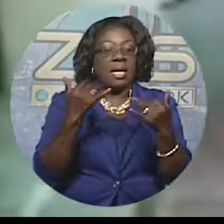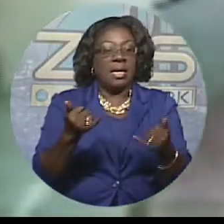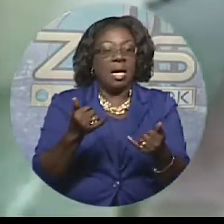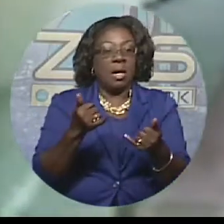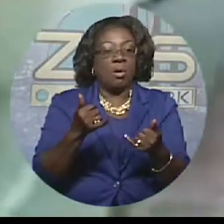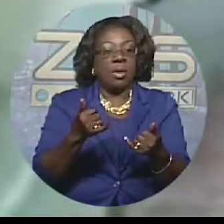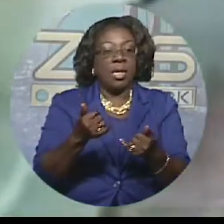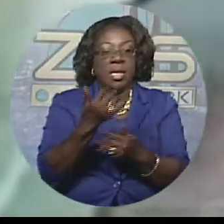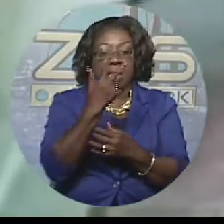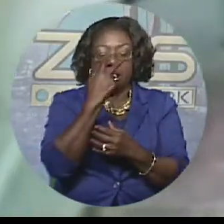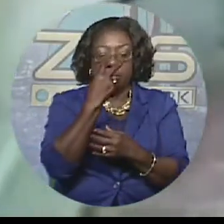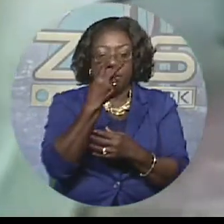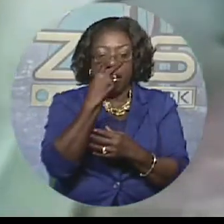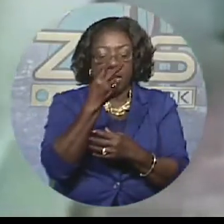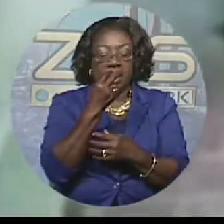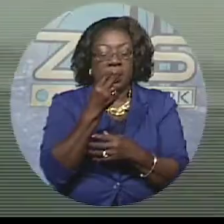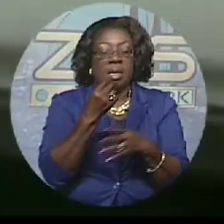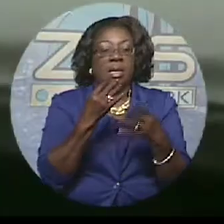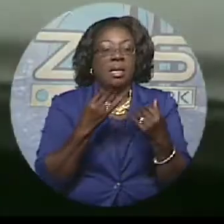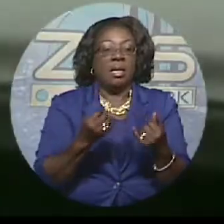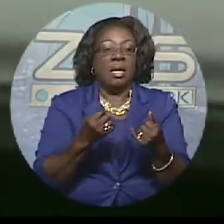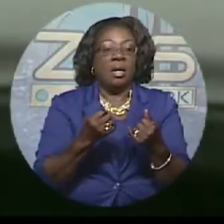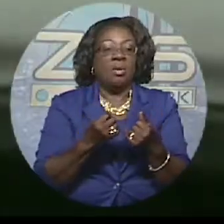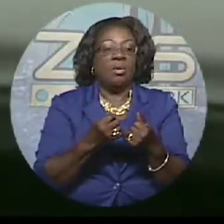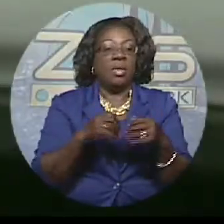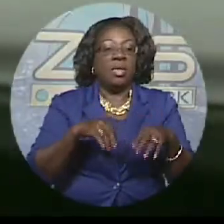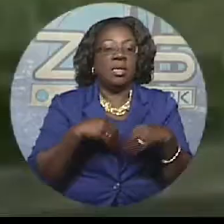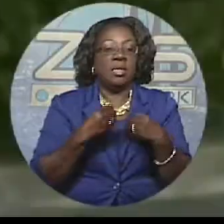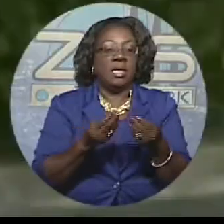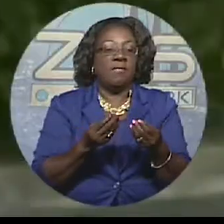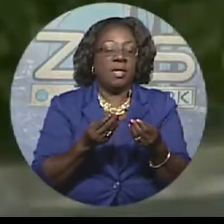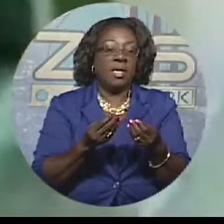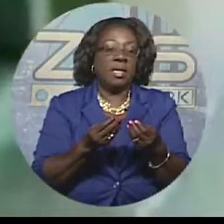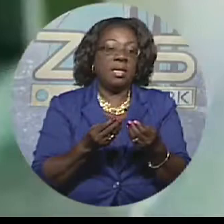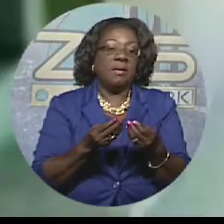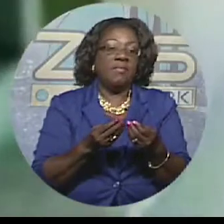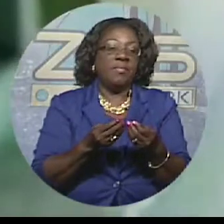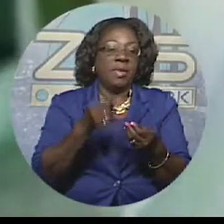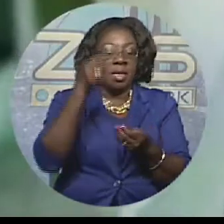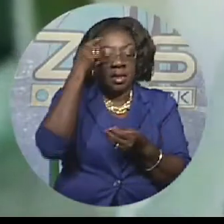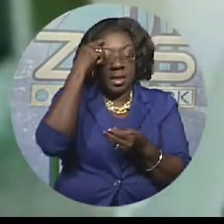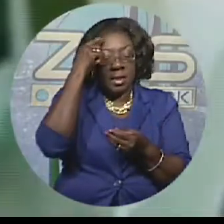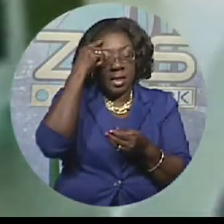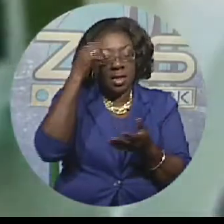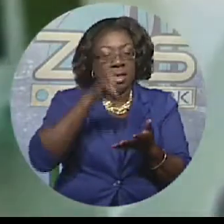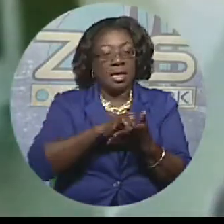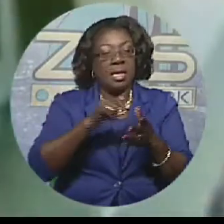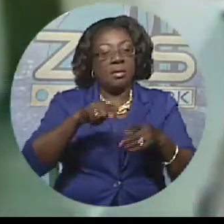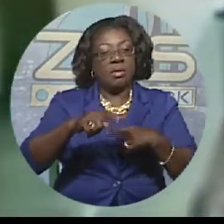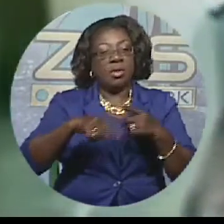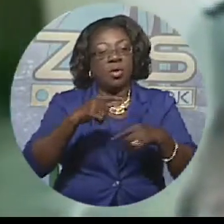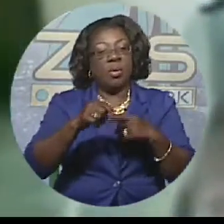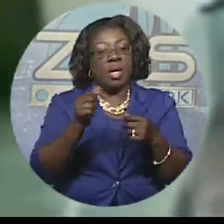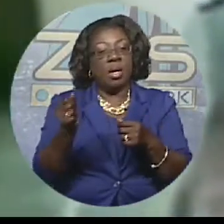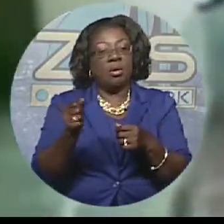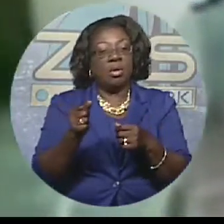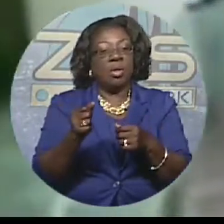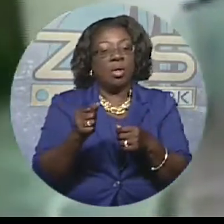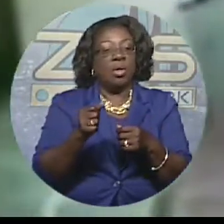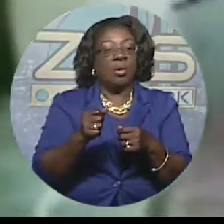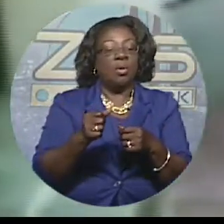in the moment when he says he felt himself slipping away, the thing that brought him comfort was thinking that he was going out with a glorified